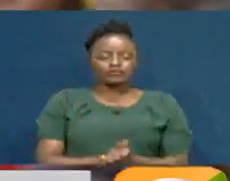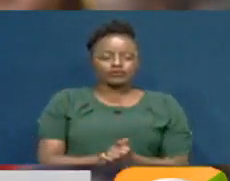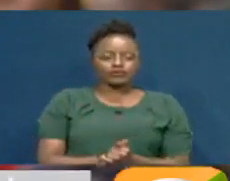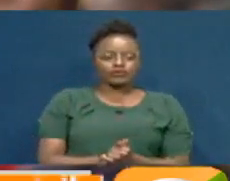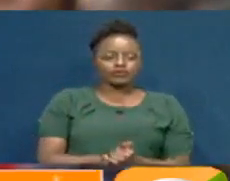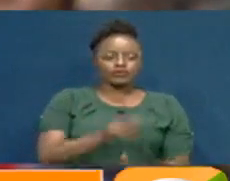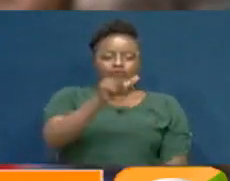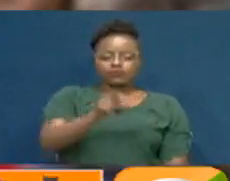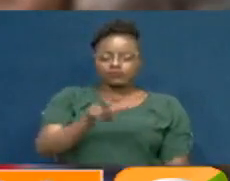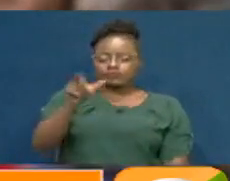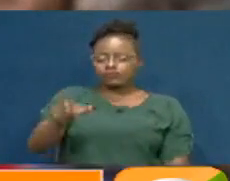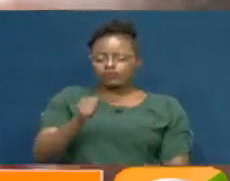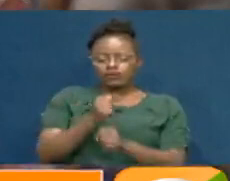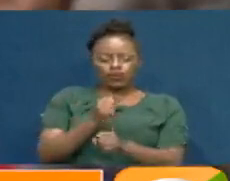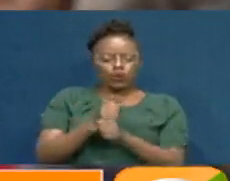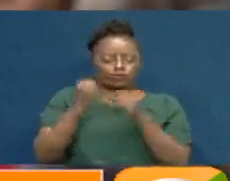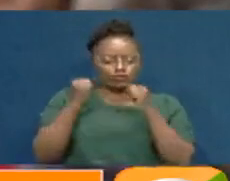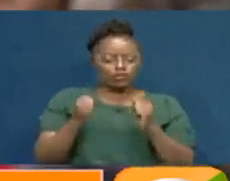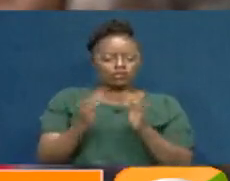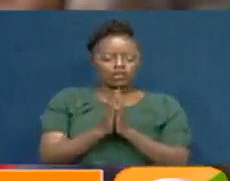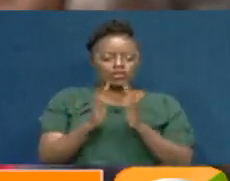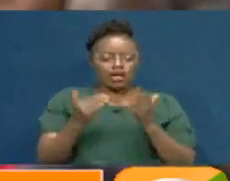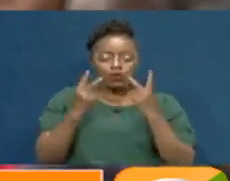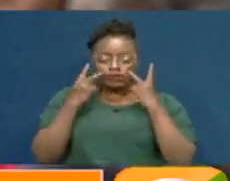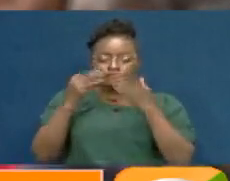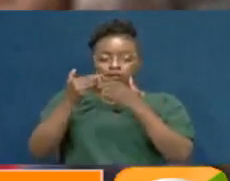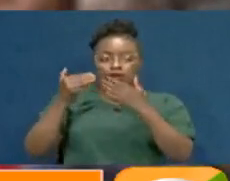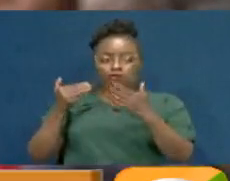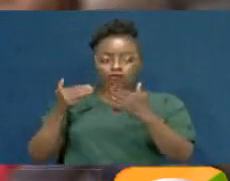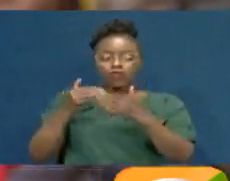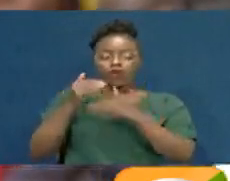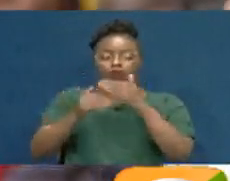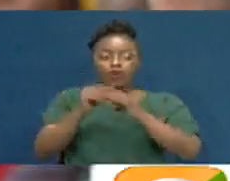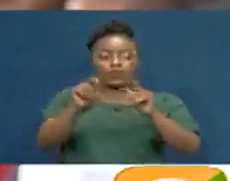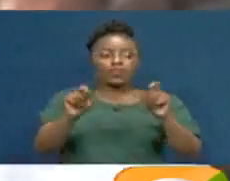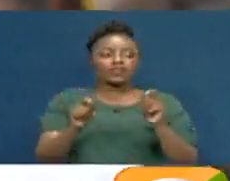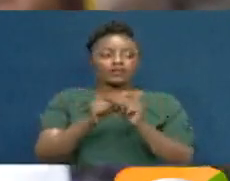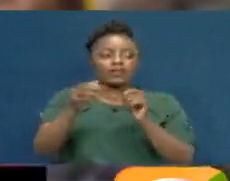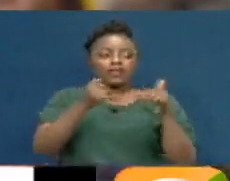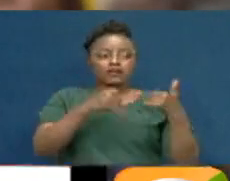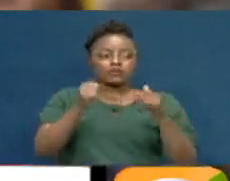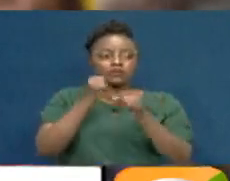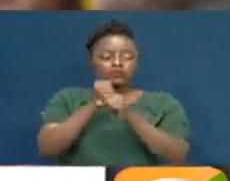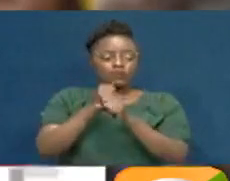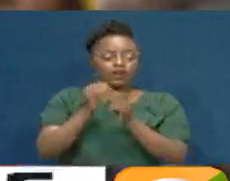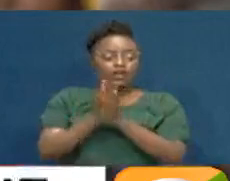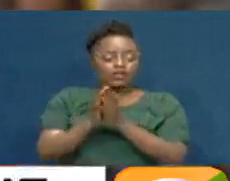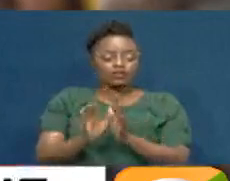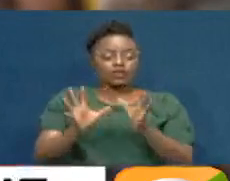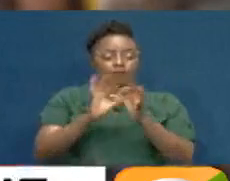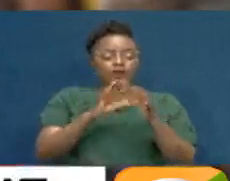Kila mtu amechikakamua na vile tunaangalia mbeleni, kila team saizi inangangana kuingia